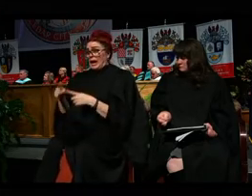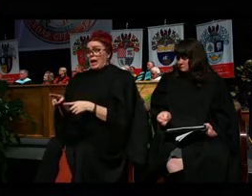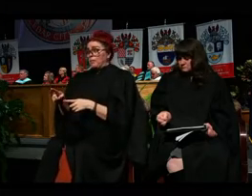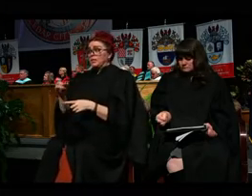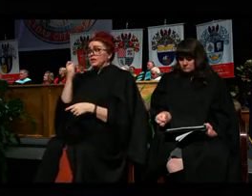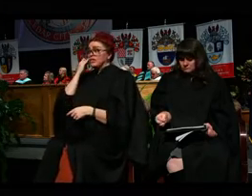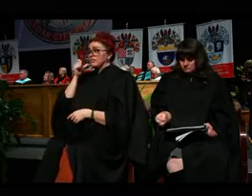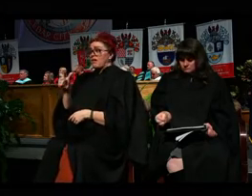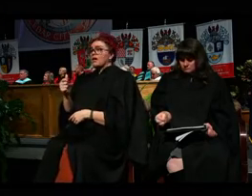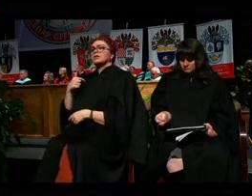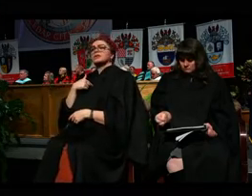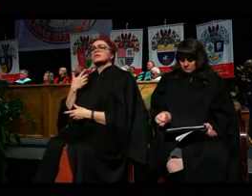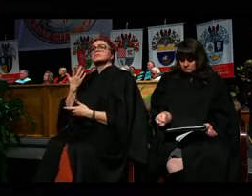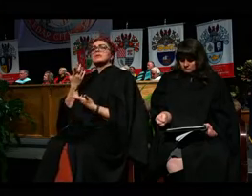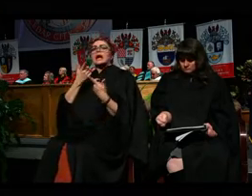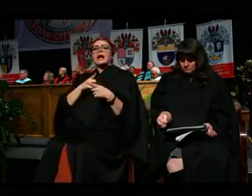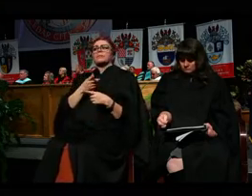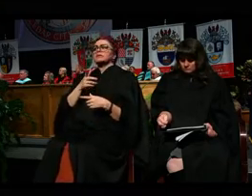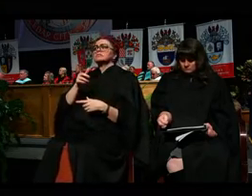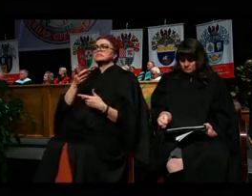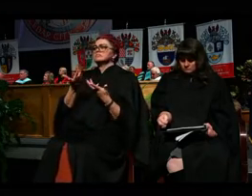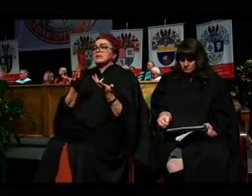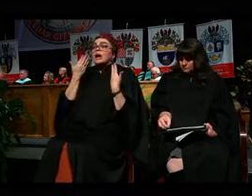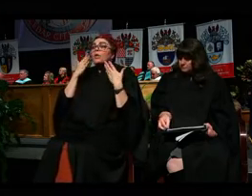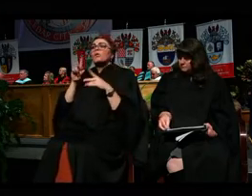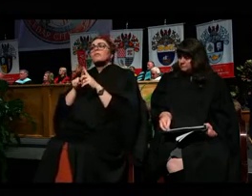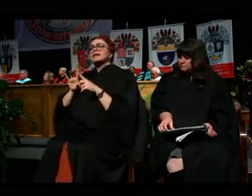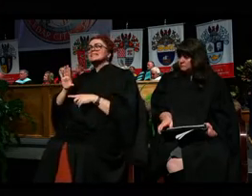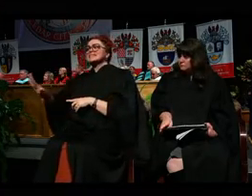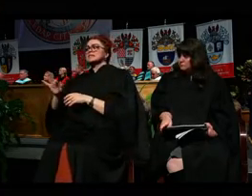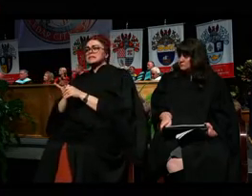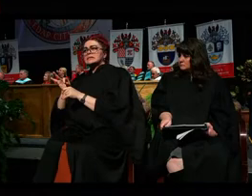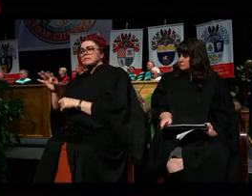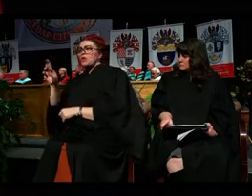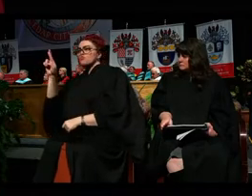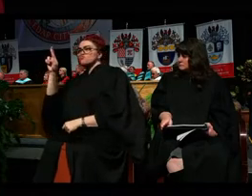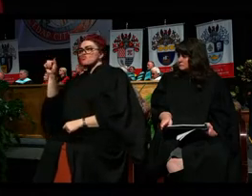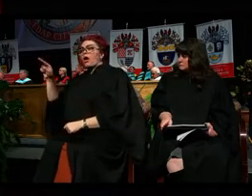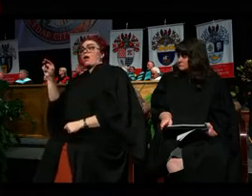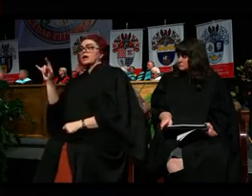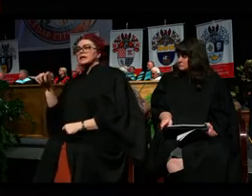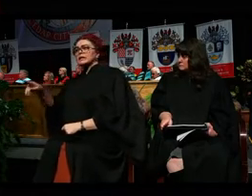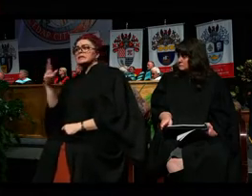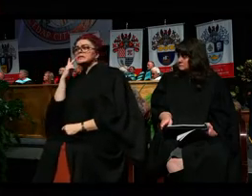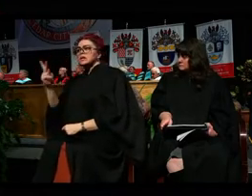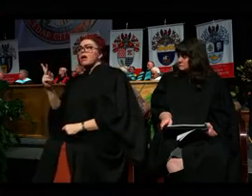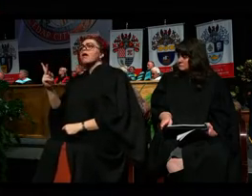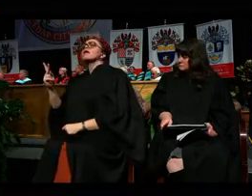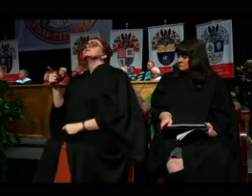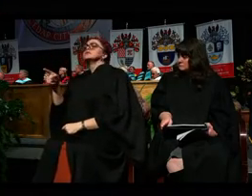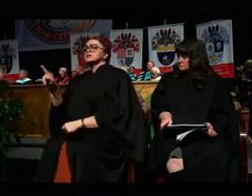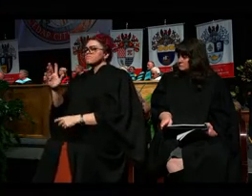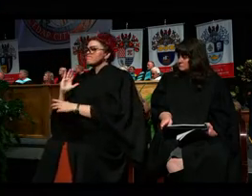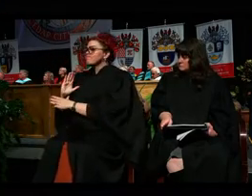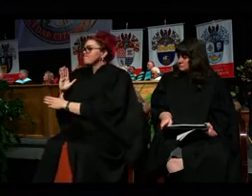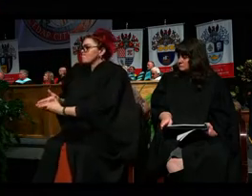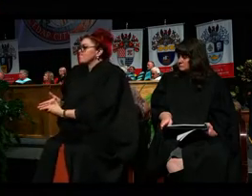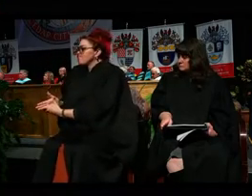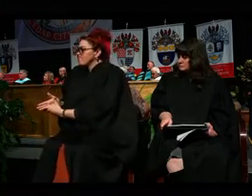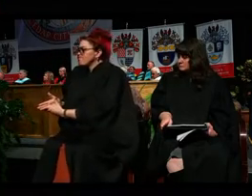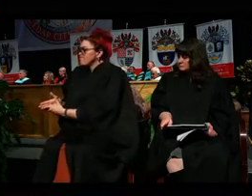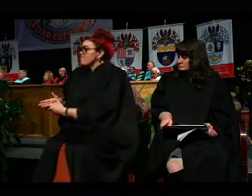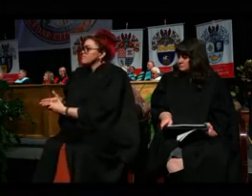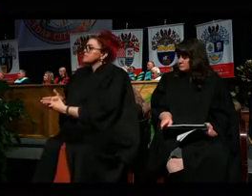would be, but there was a spirit that Ronnie saw a need, stepped into the vacuum, and took